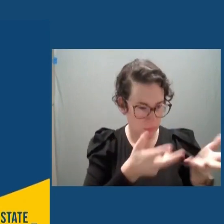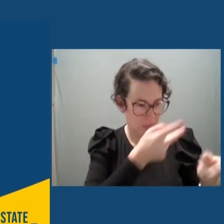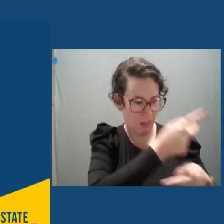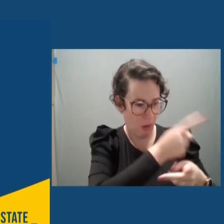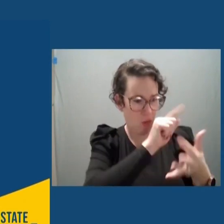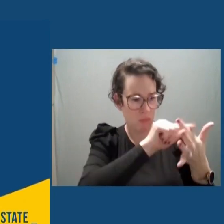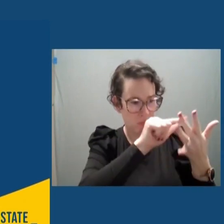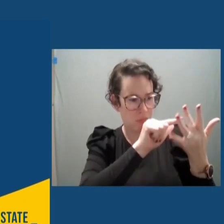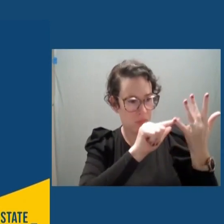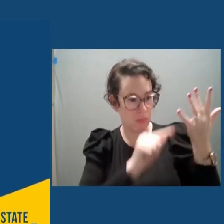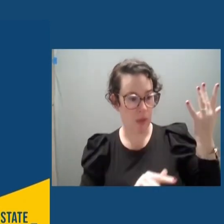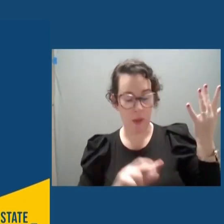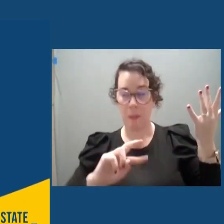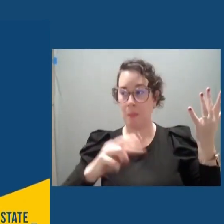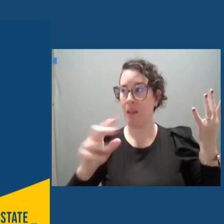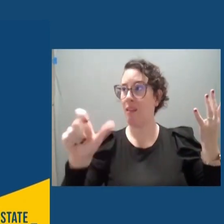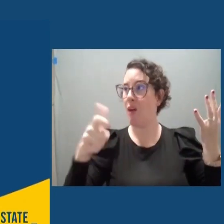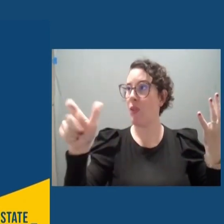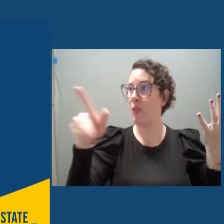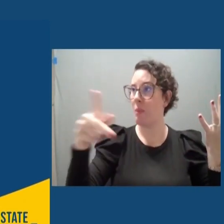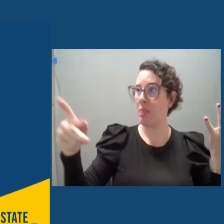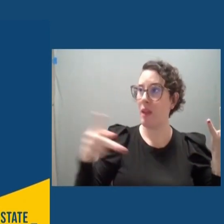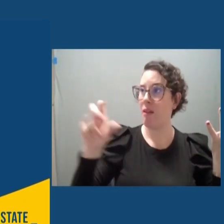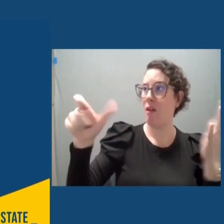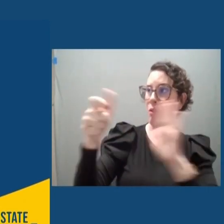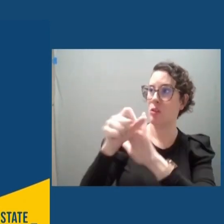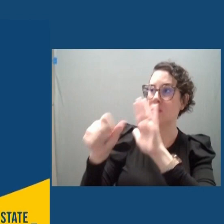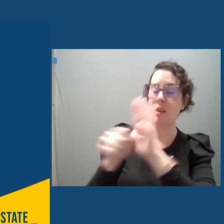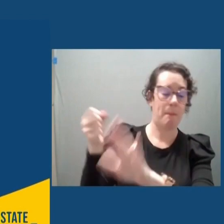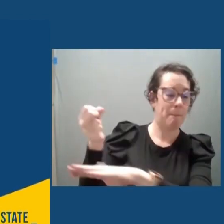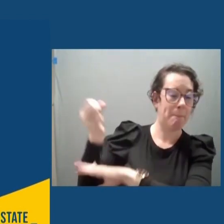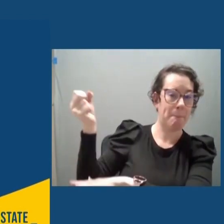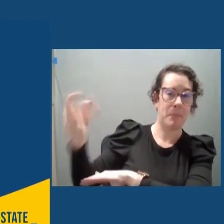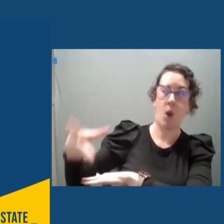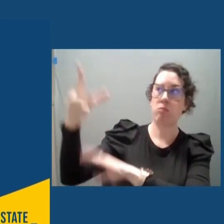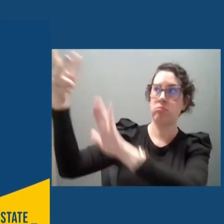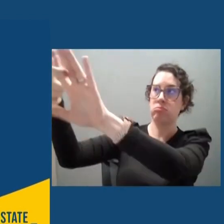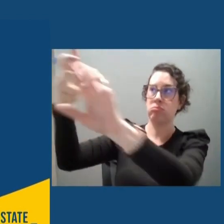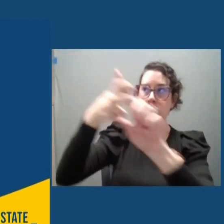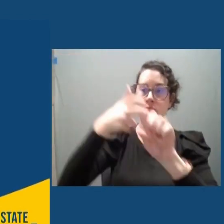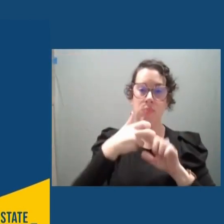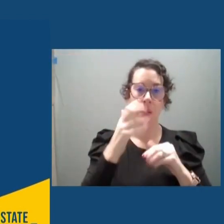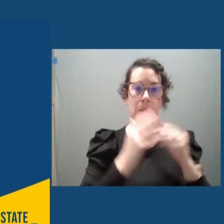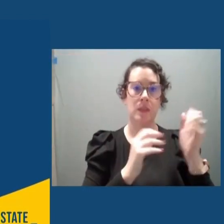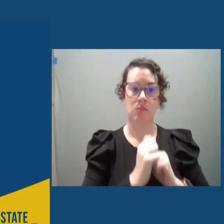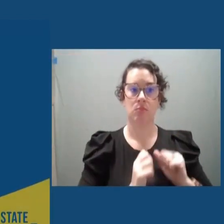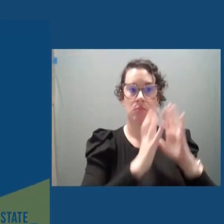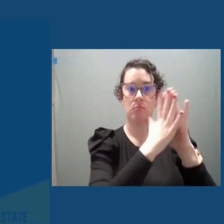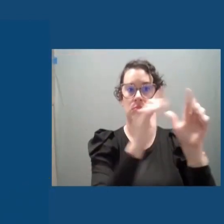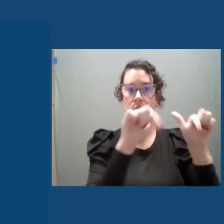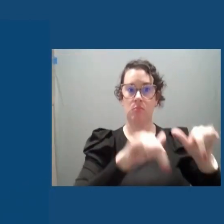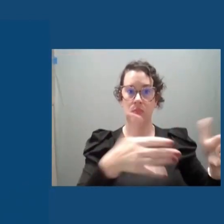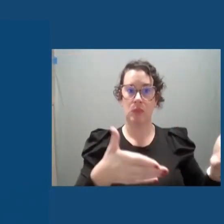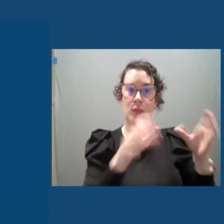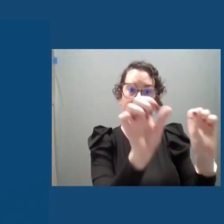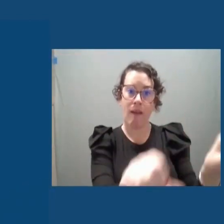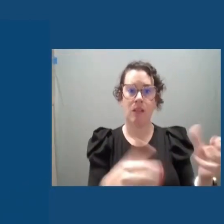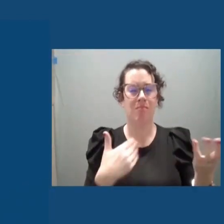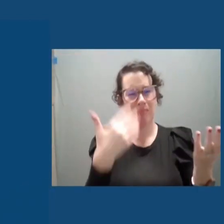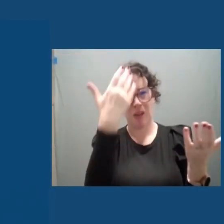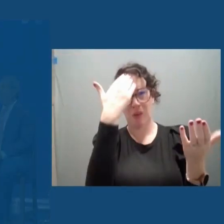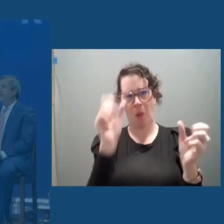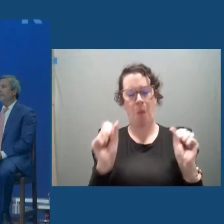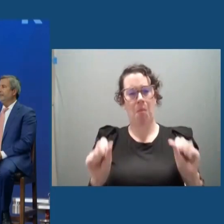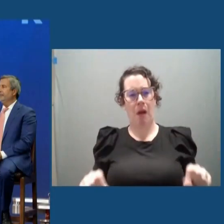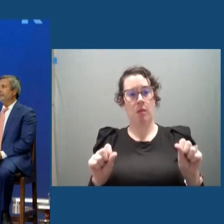out all the other states, and land incredible companies. I know we can do it, because that's